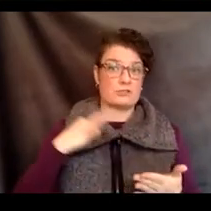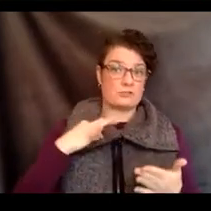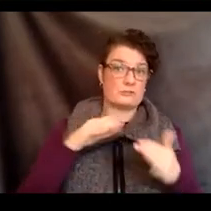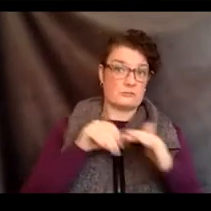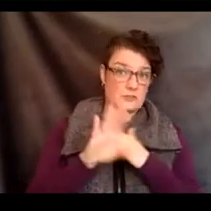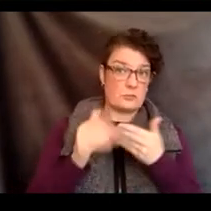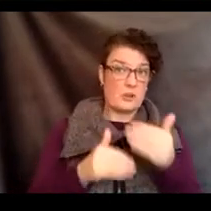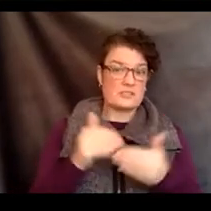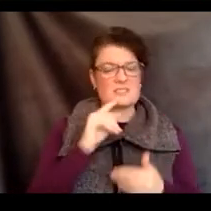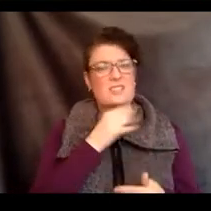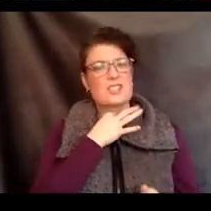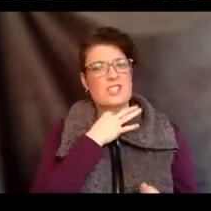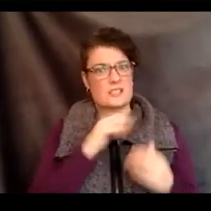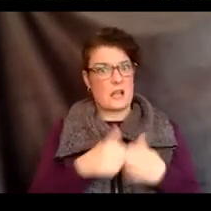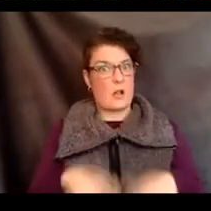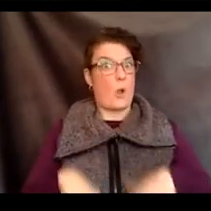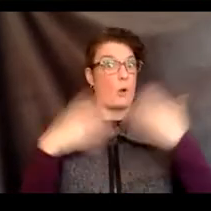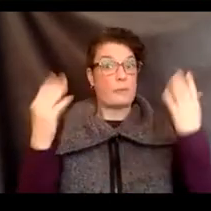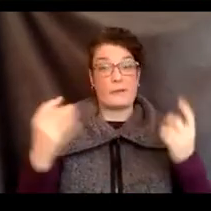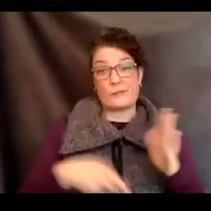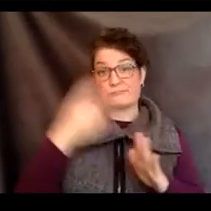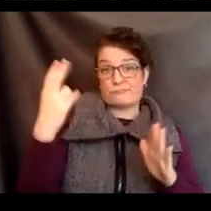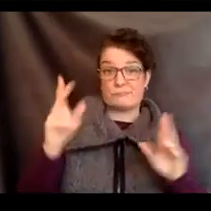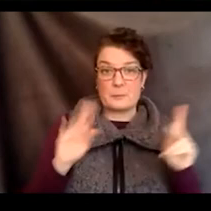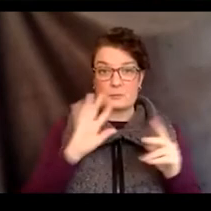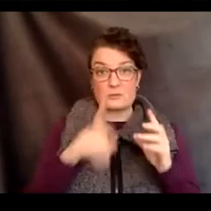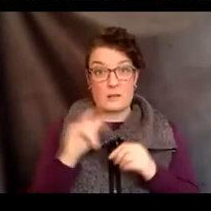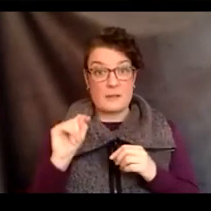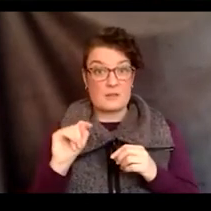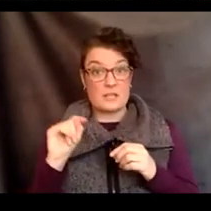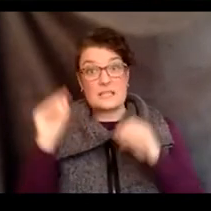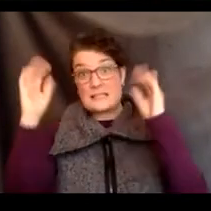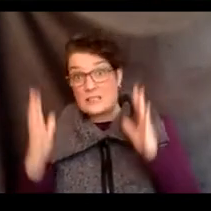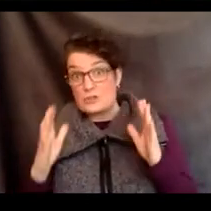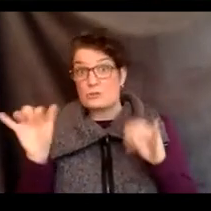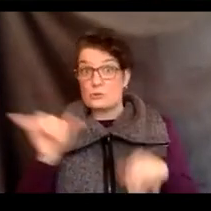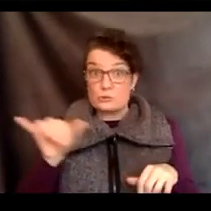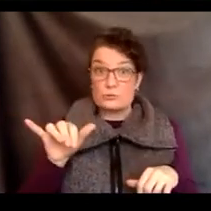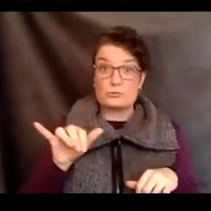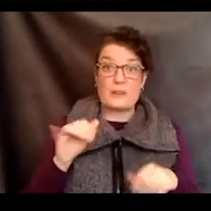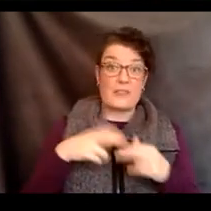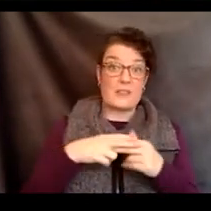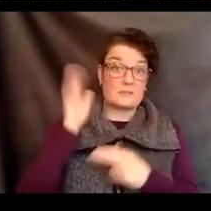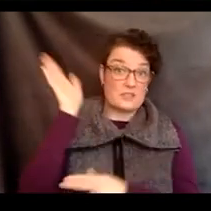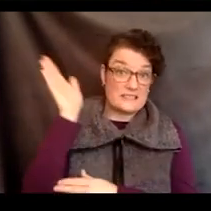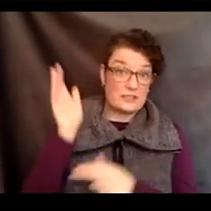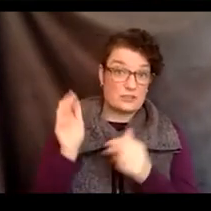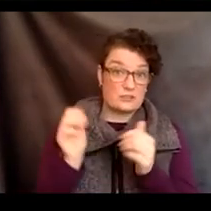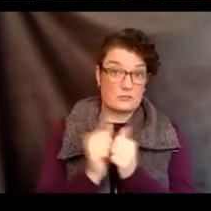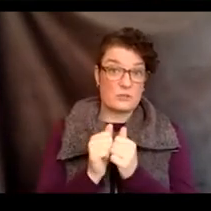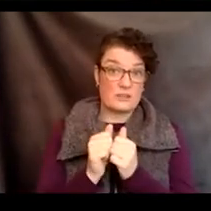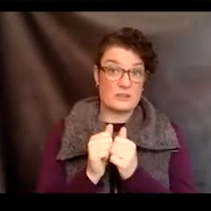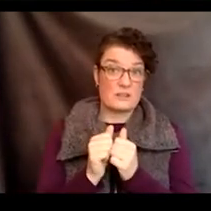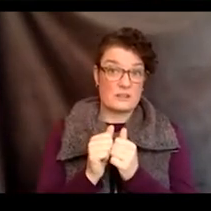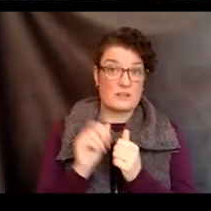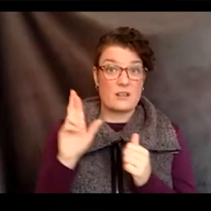actually, I was surprised at how very openly and cavalierly it was spoken about, not, you know, by students, by some of the teachers, you know, that slide presentation with the, you know, about the, you know,